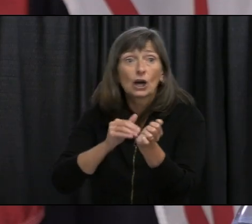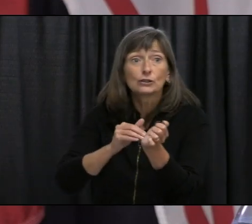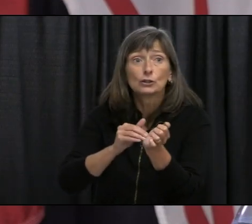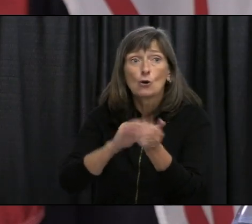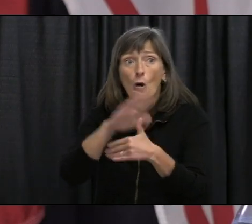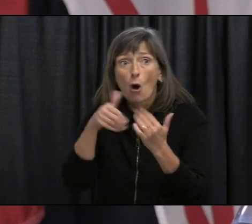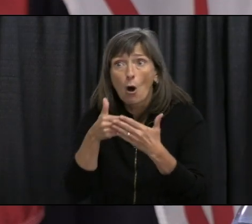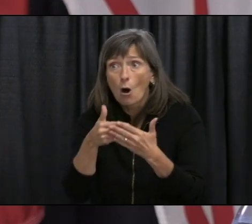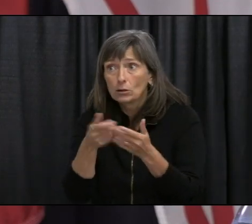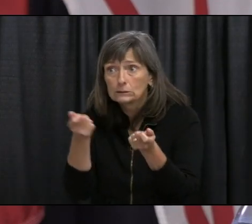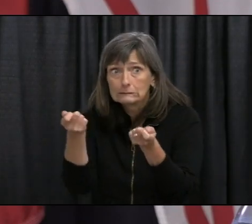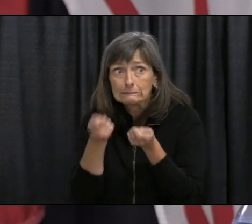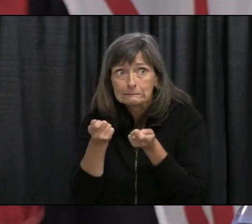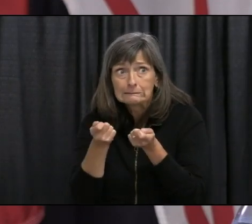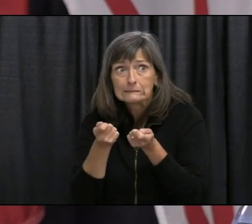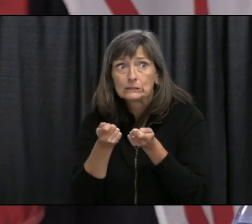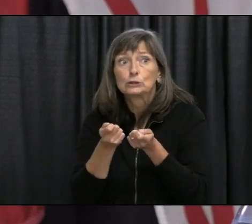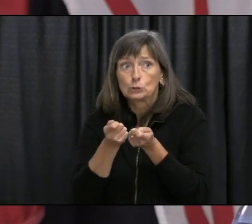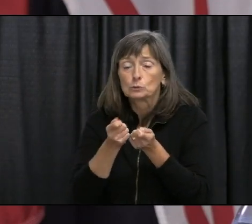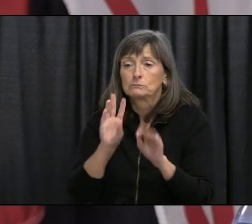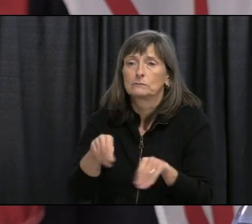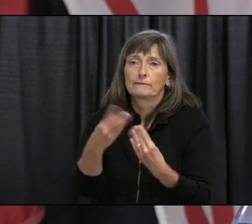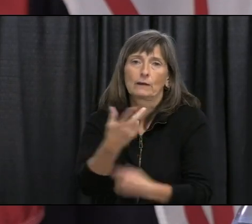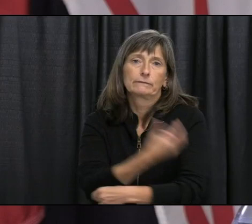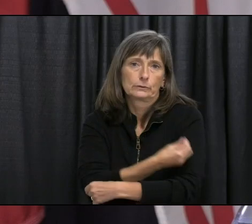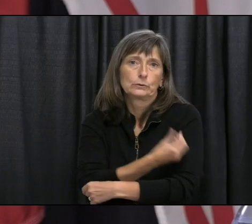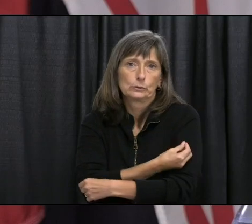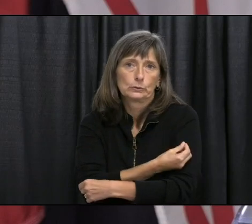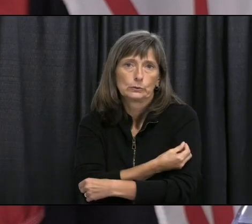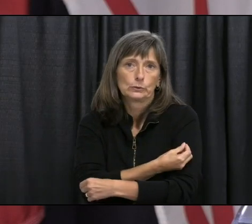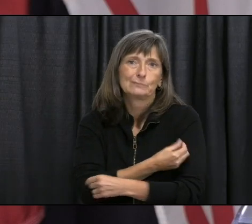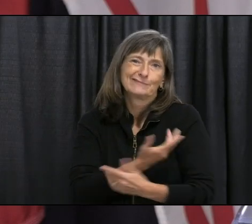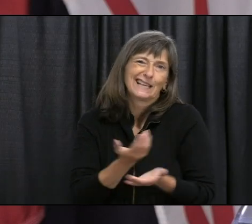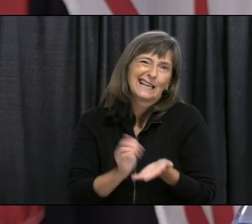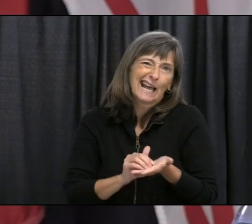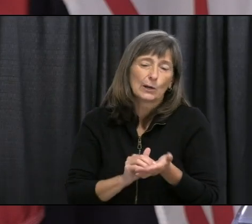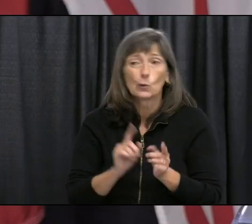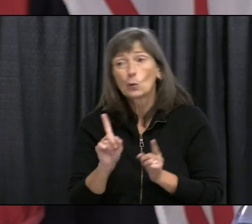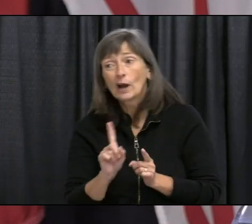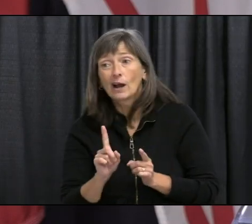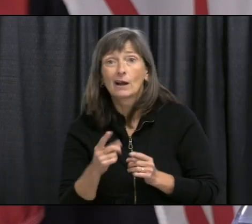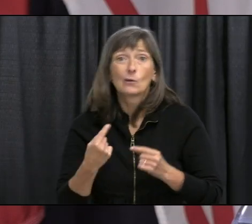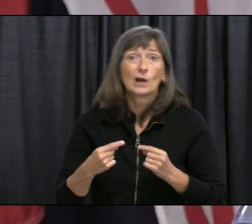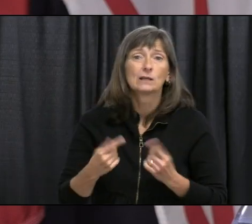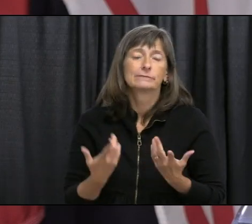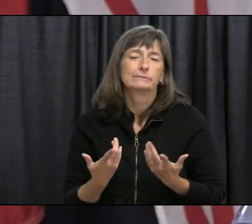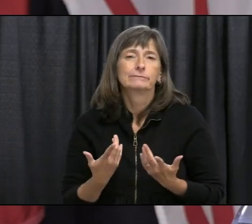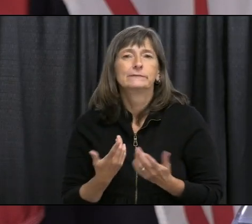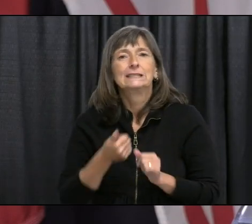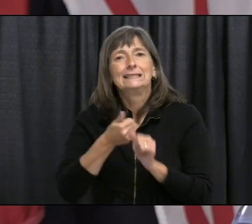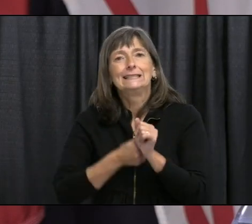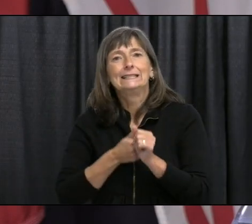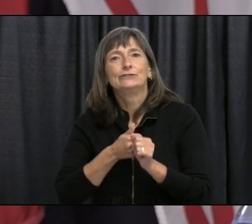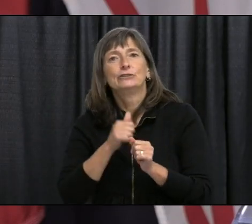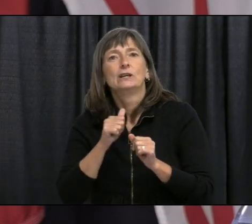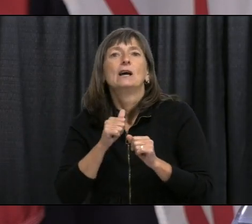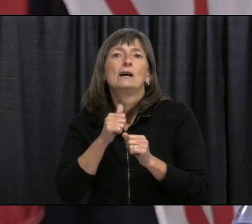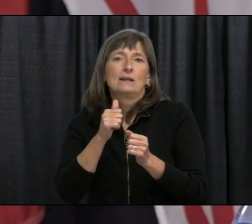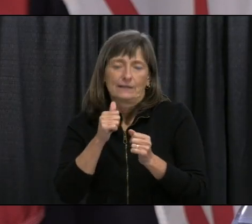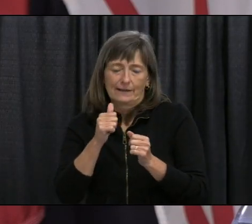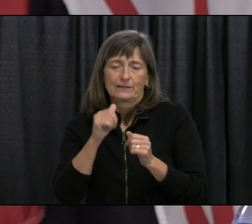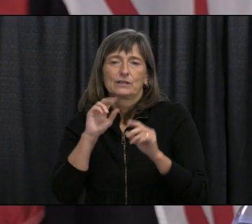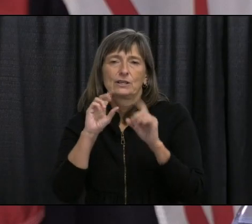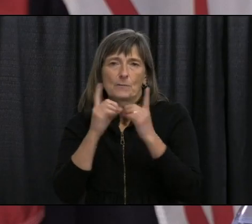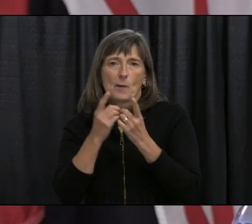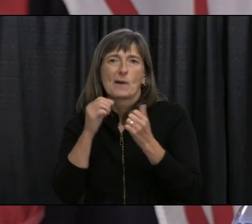the question of who those will be and when and how, those are all operational issues for the regional health authorities, and they will be solved by